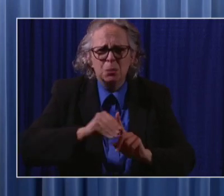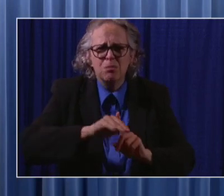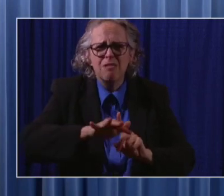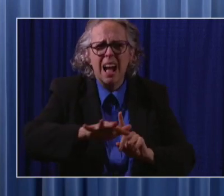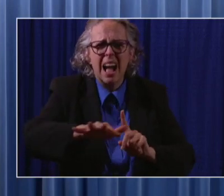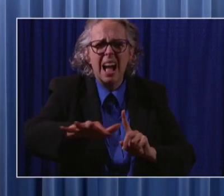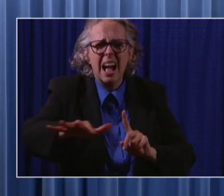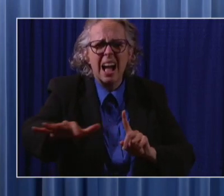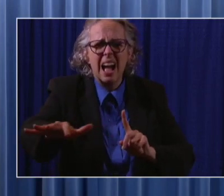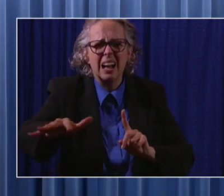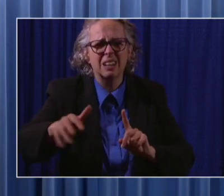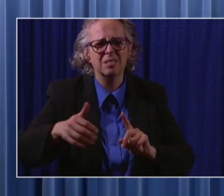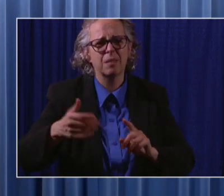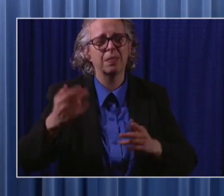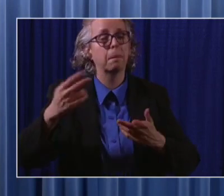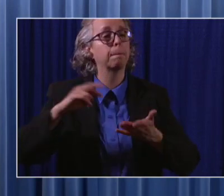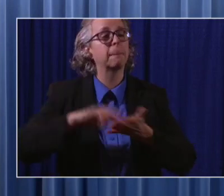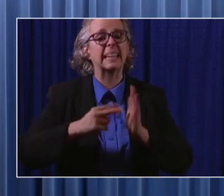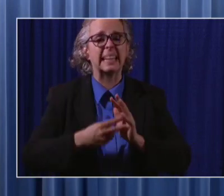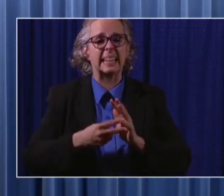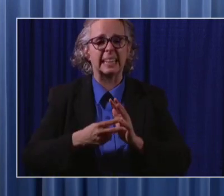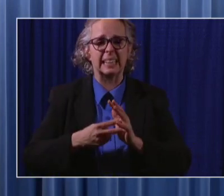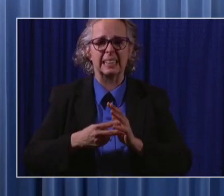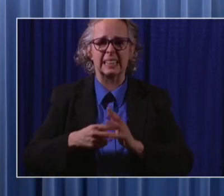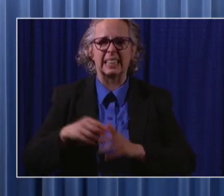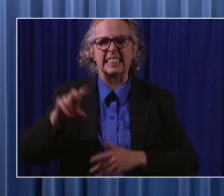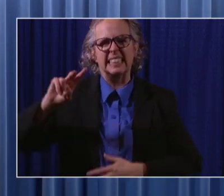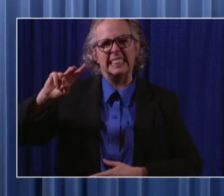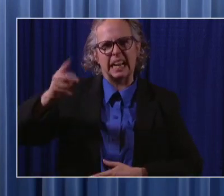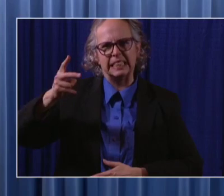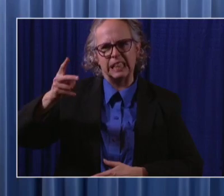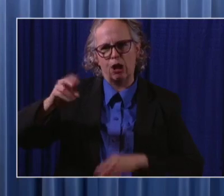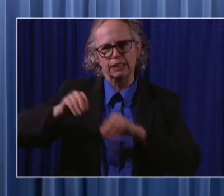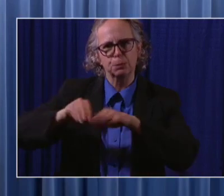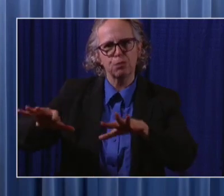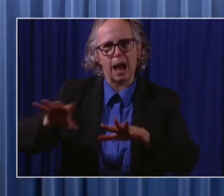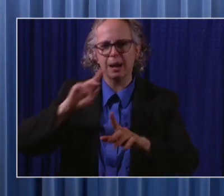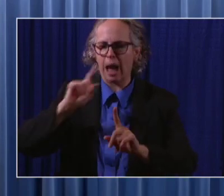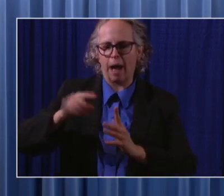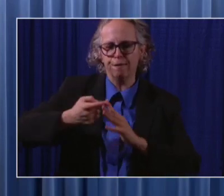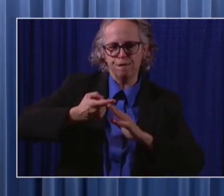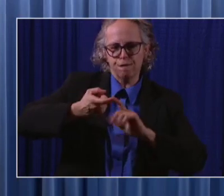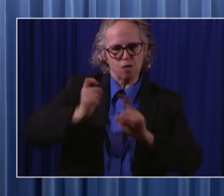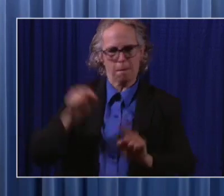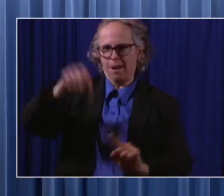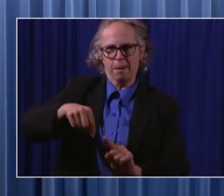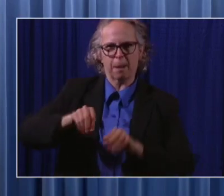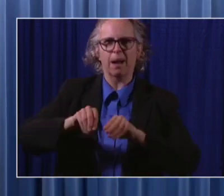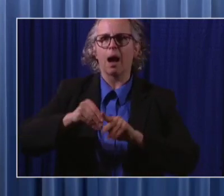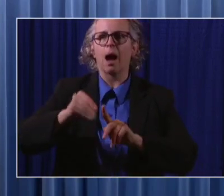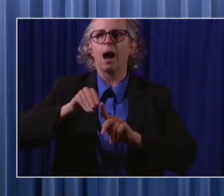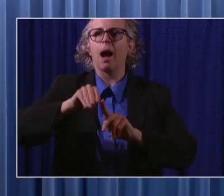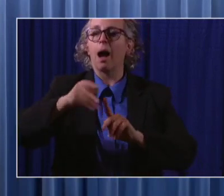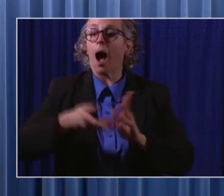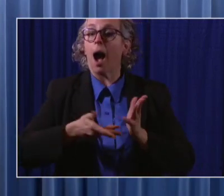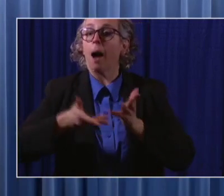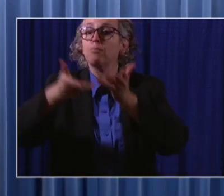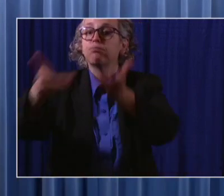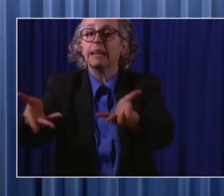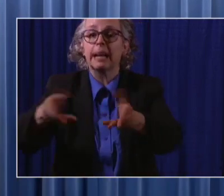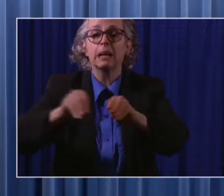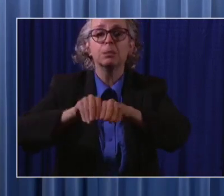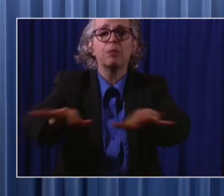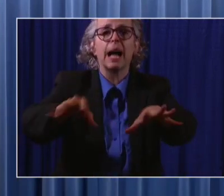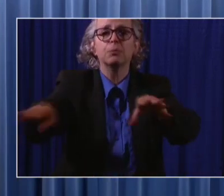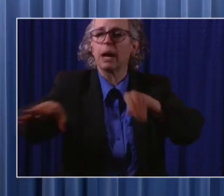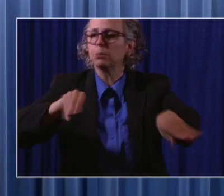spread. People who are infected with the virus from the initial event carried on to other people in the community. That can be a spouse,